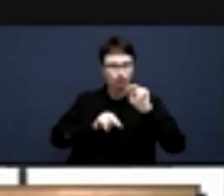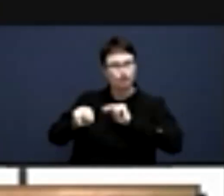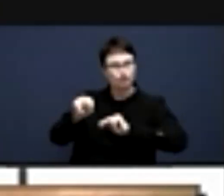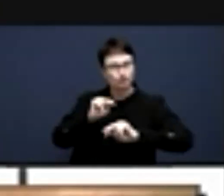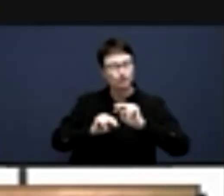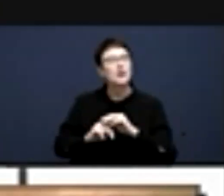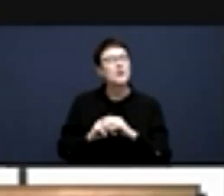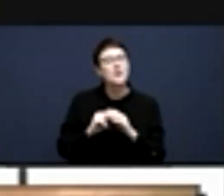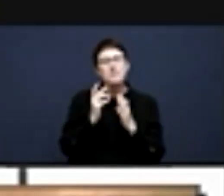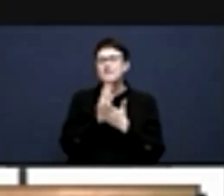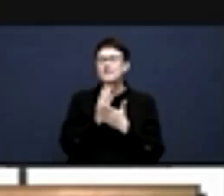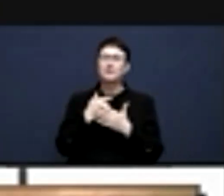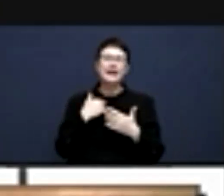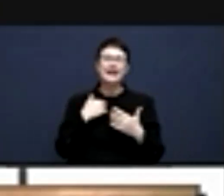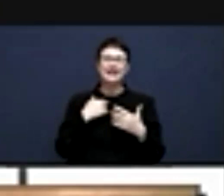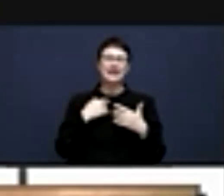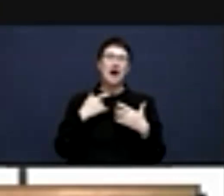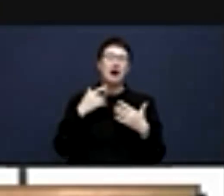only because of the legacy.